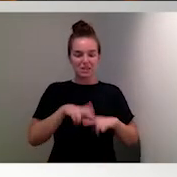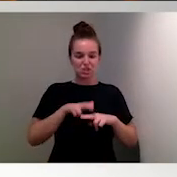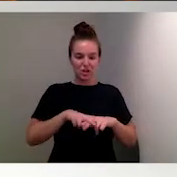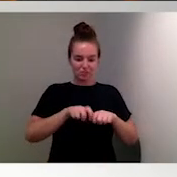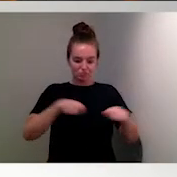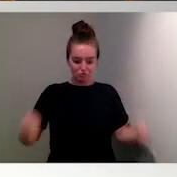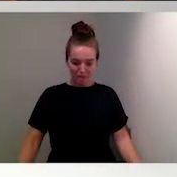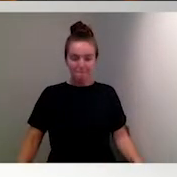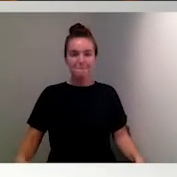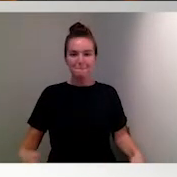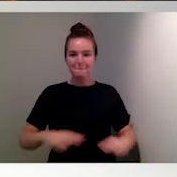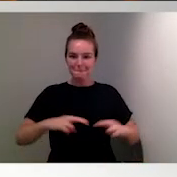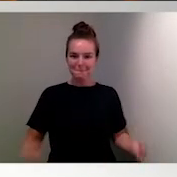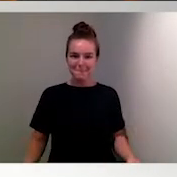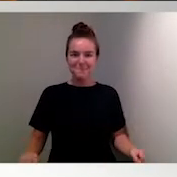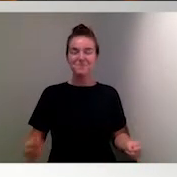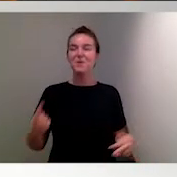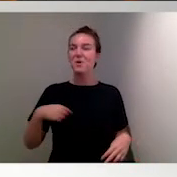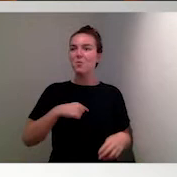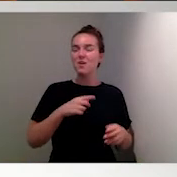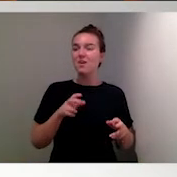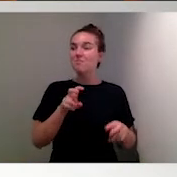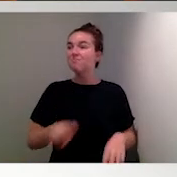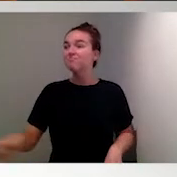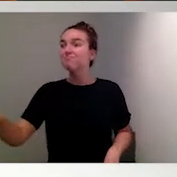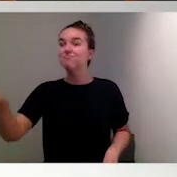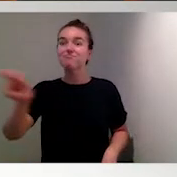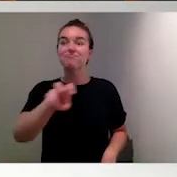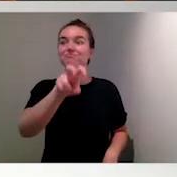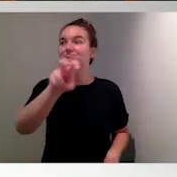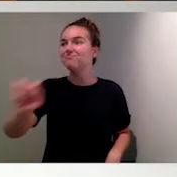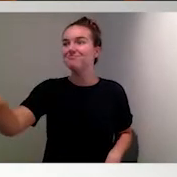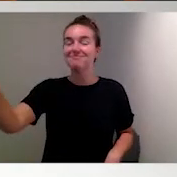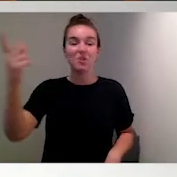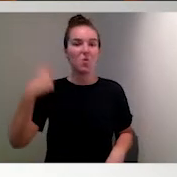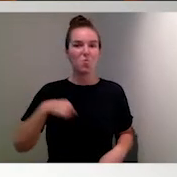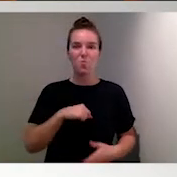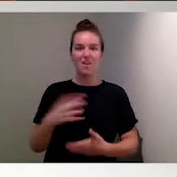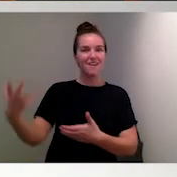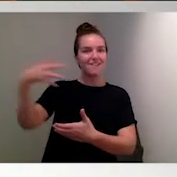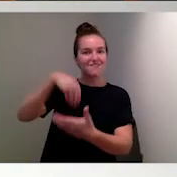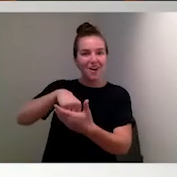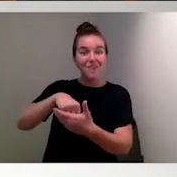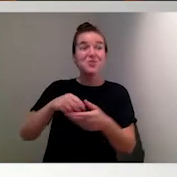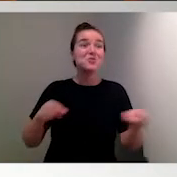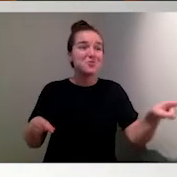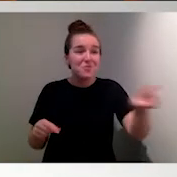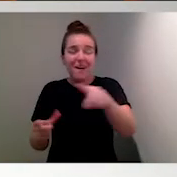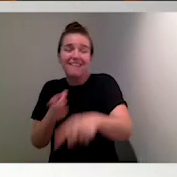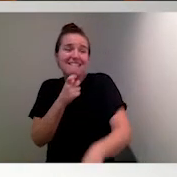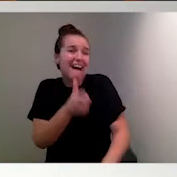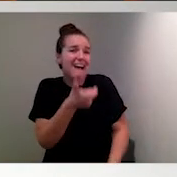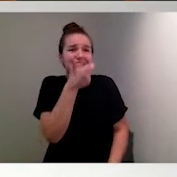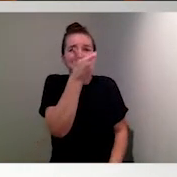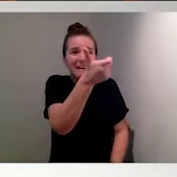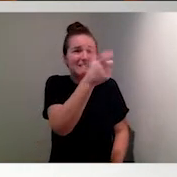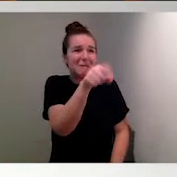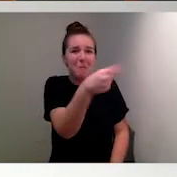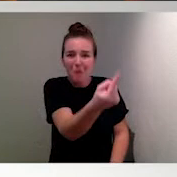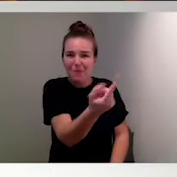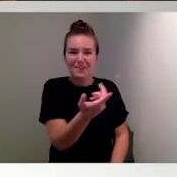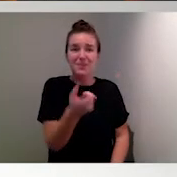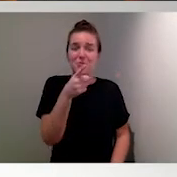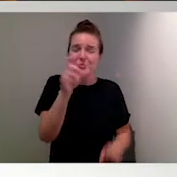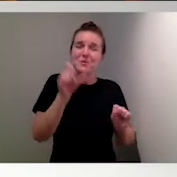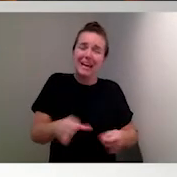things as everyone else. You're not a spectator. You get to do all of these things. It takes a little bit more